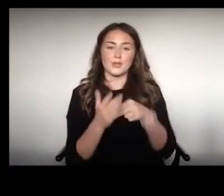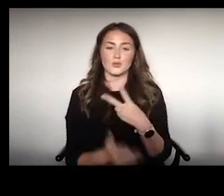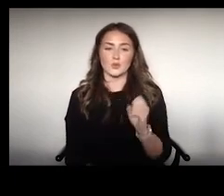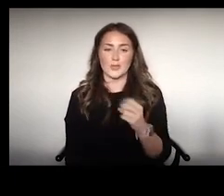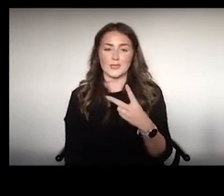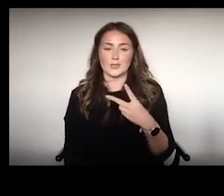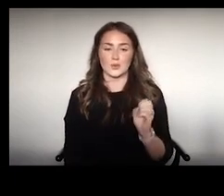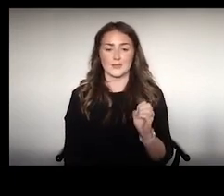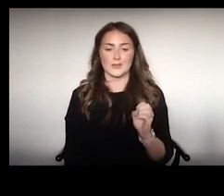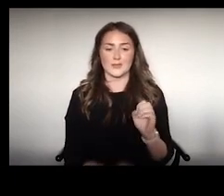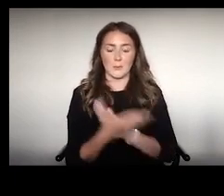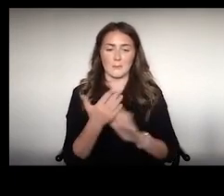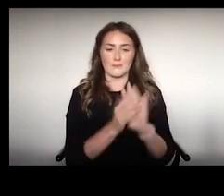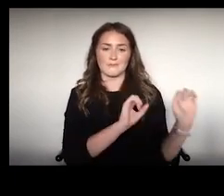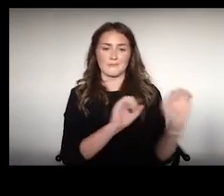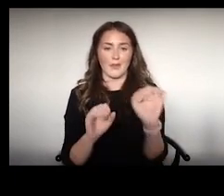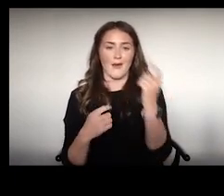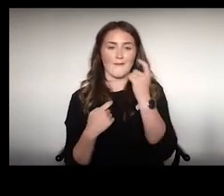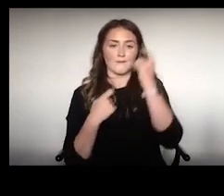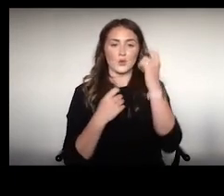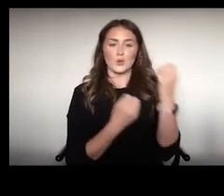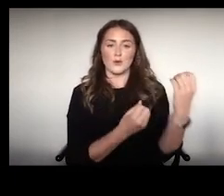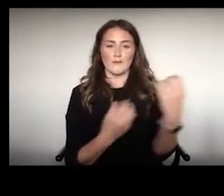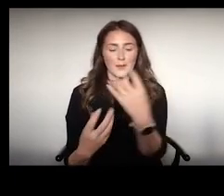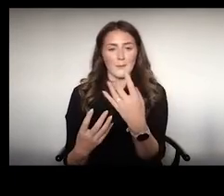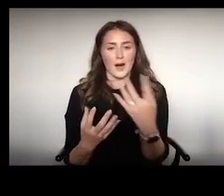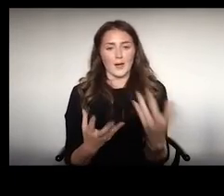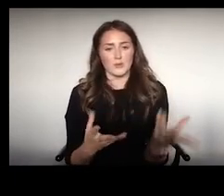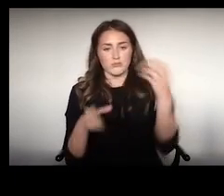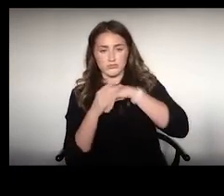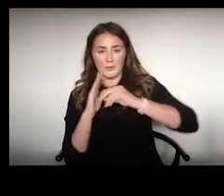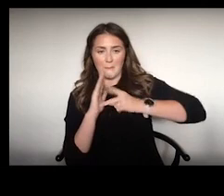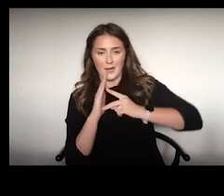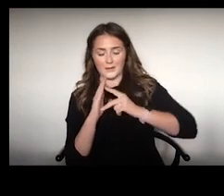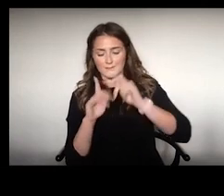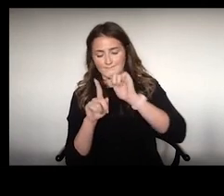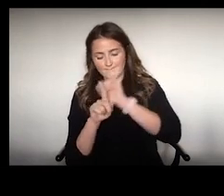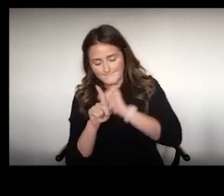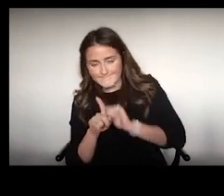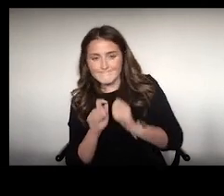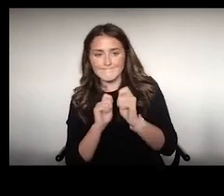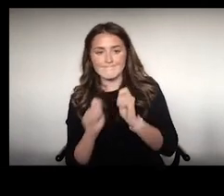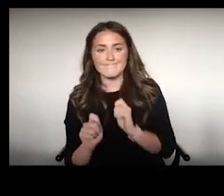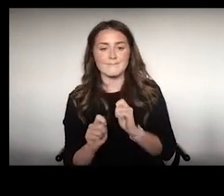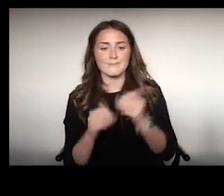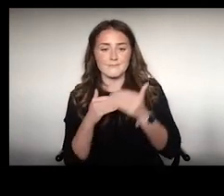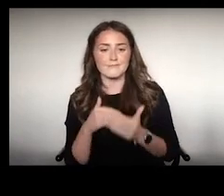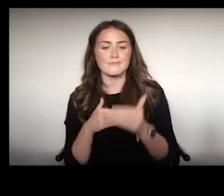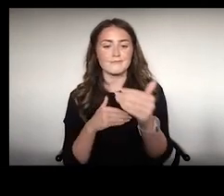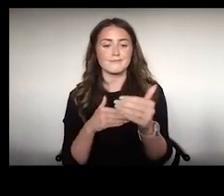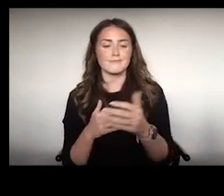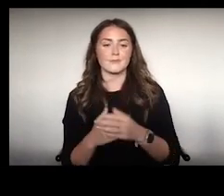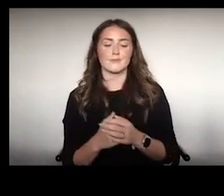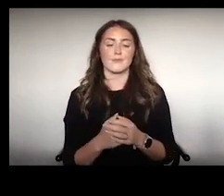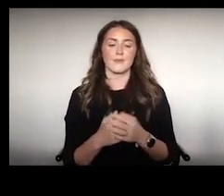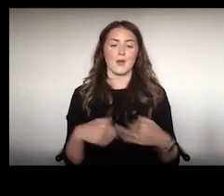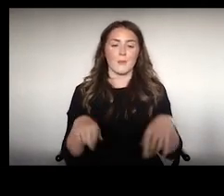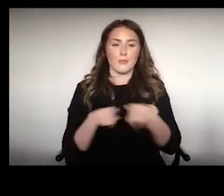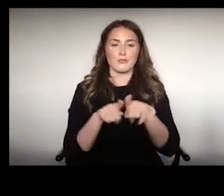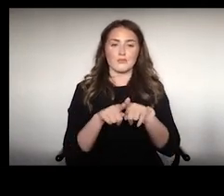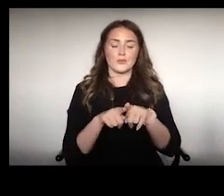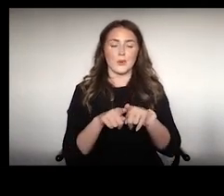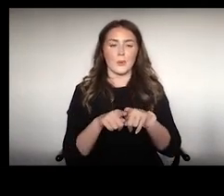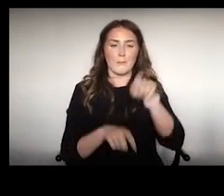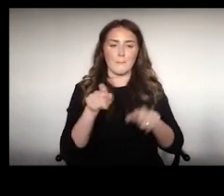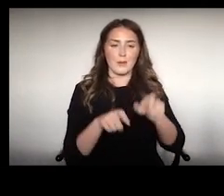consultation in January of 2020, which was held to obtain people's views on the changes made as a result of feedback from